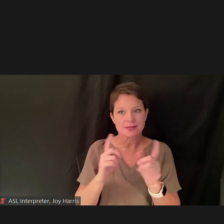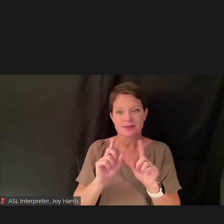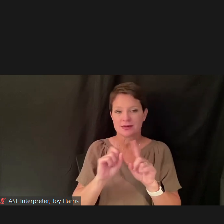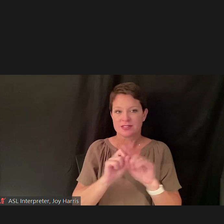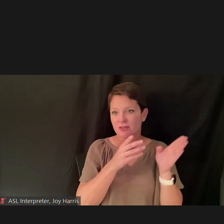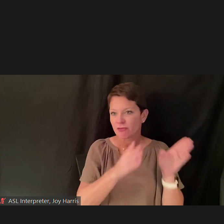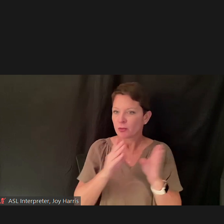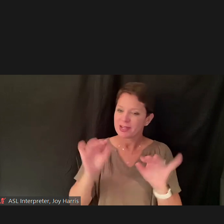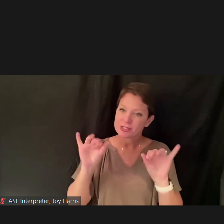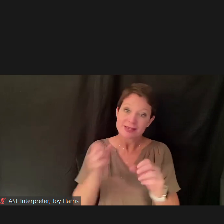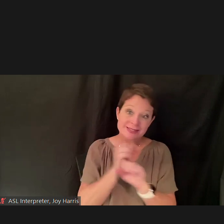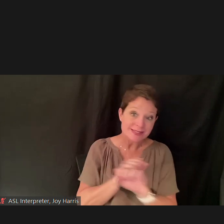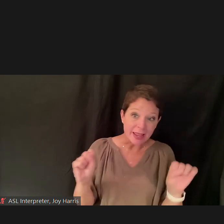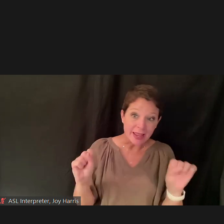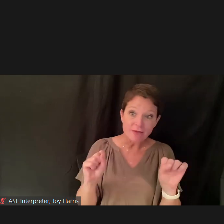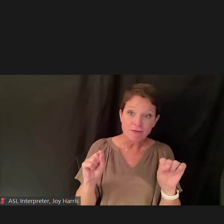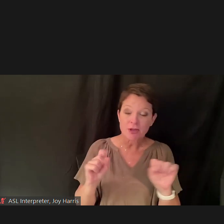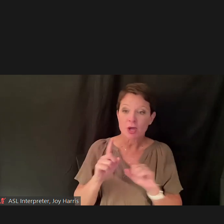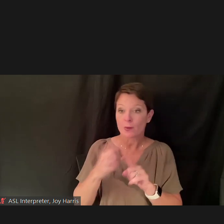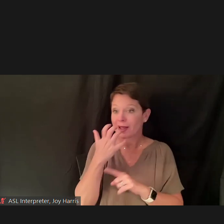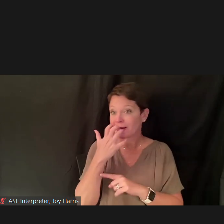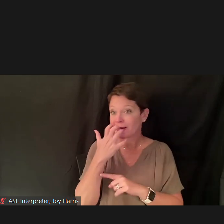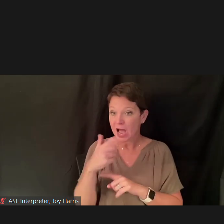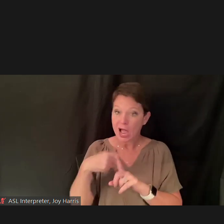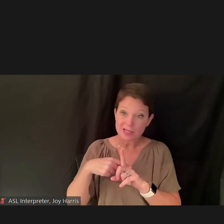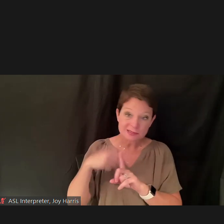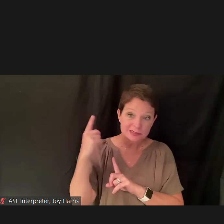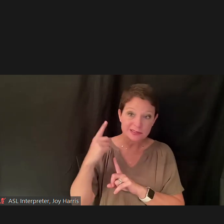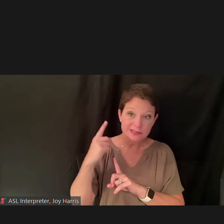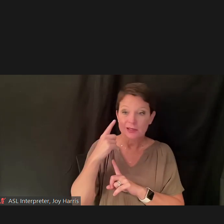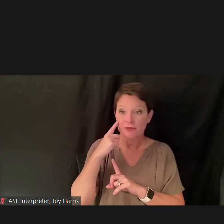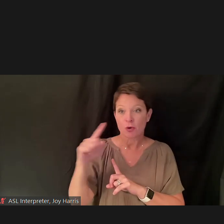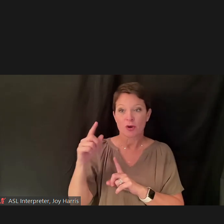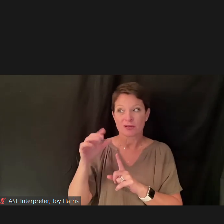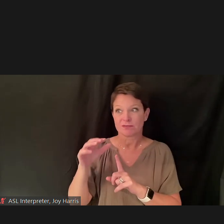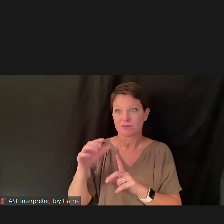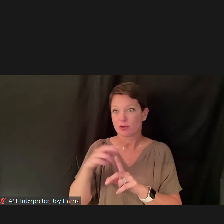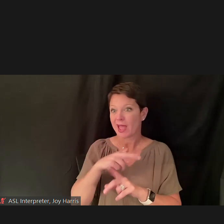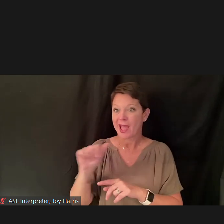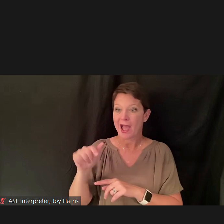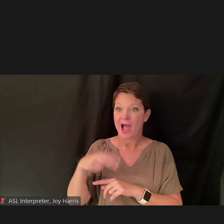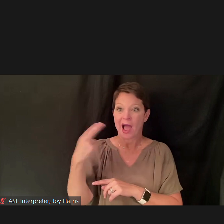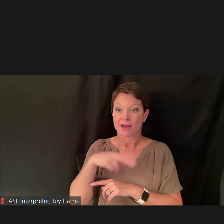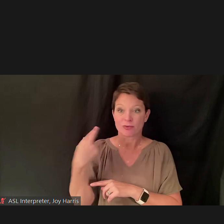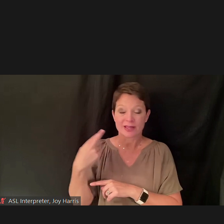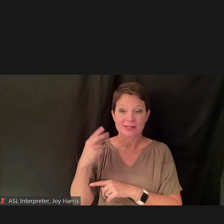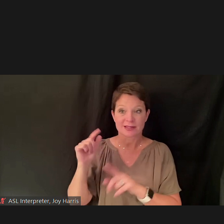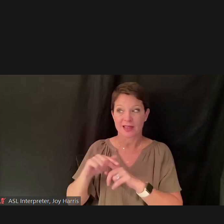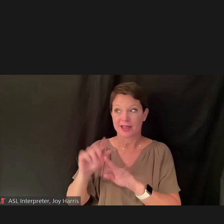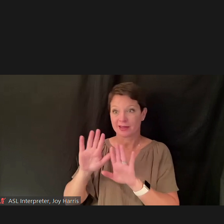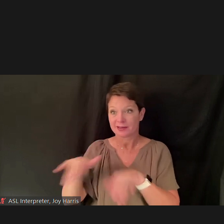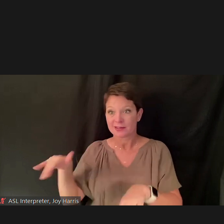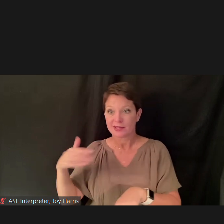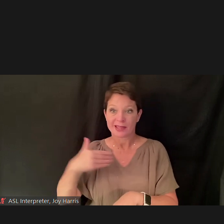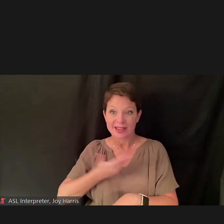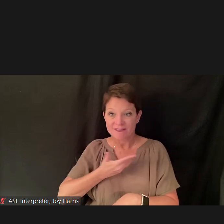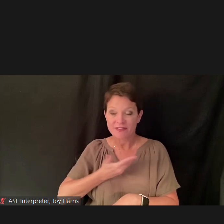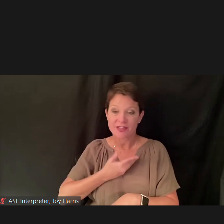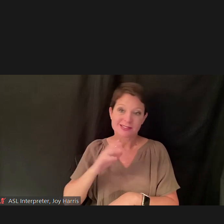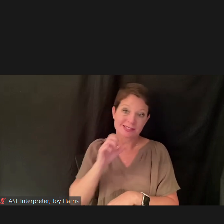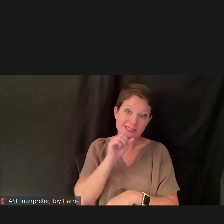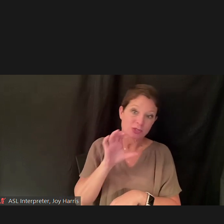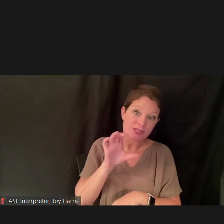staying safe in the Información heat, de especially asistencia for con sus special utilidades, servicios populations like públicos, infants and cómo mantener sus